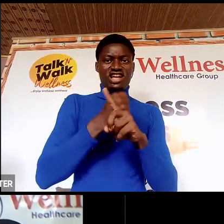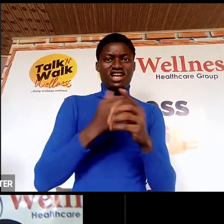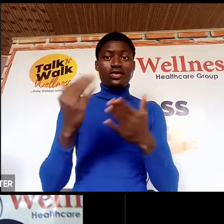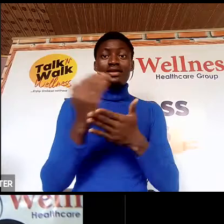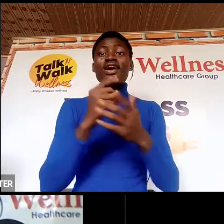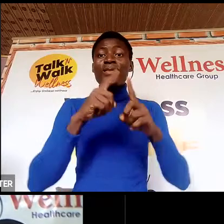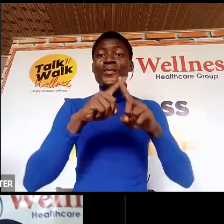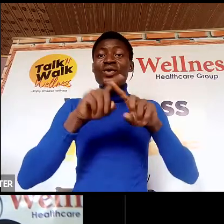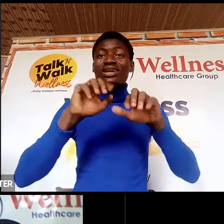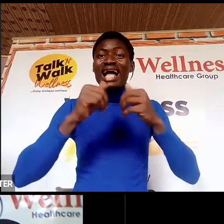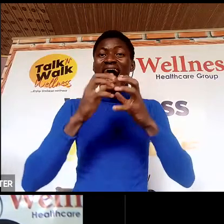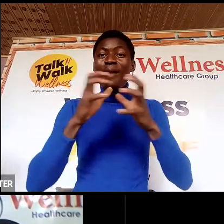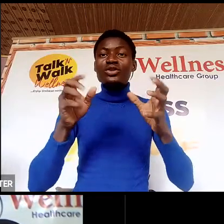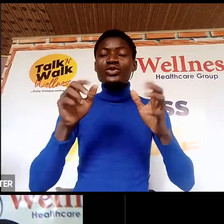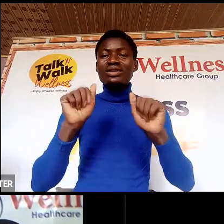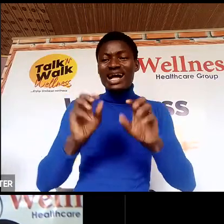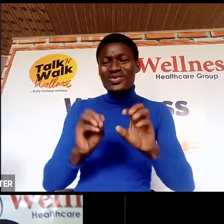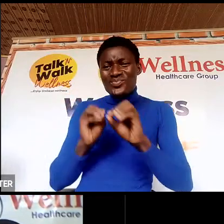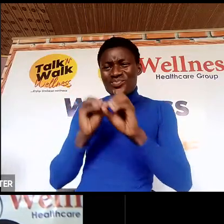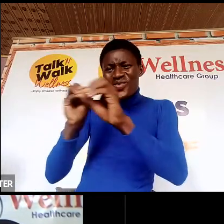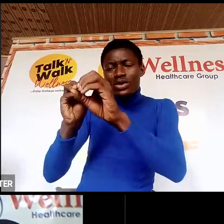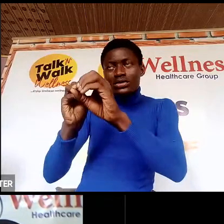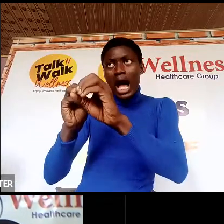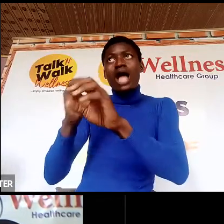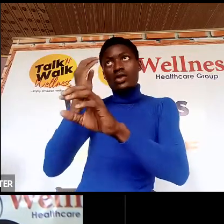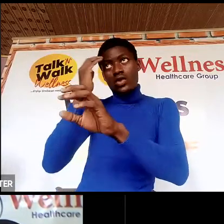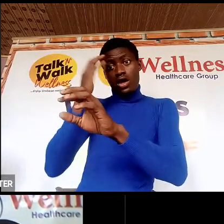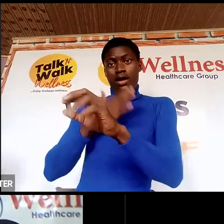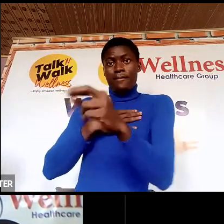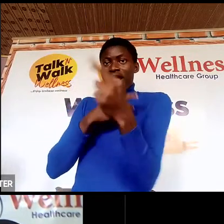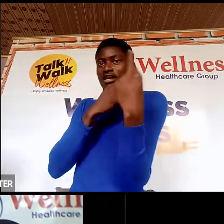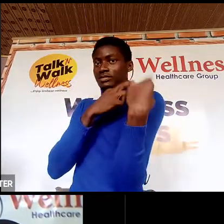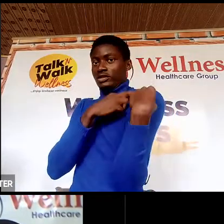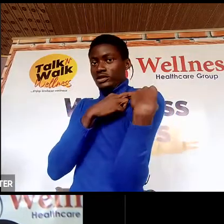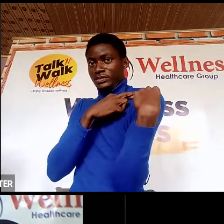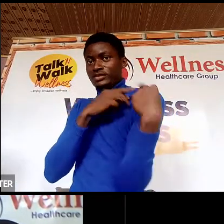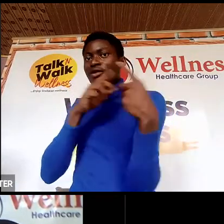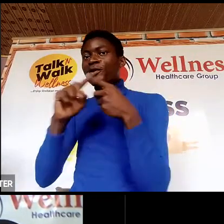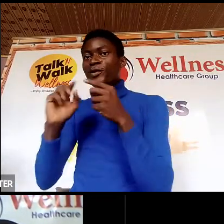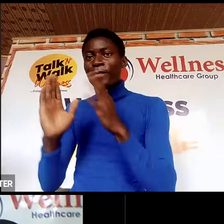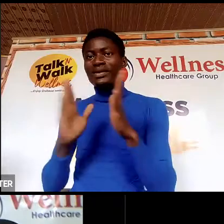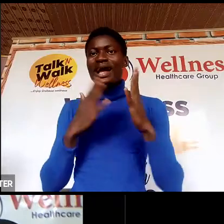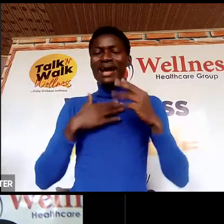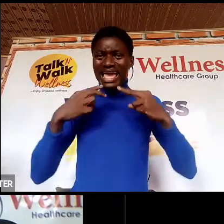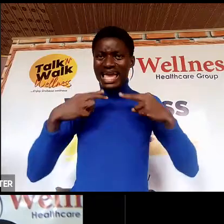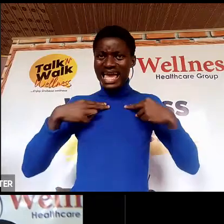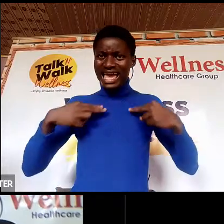responsibility to plan my wellness financially or otherwise around what I'm earning.